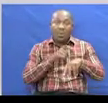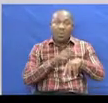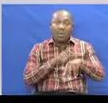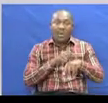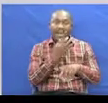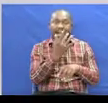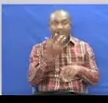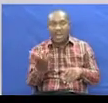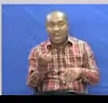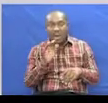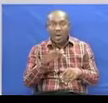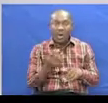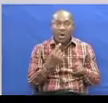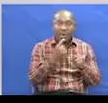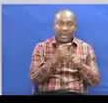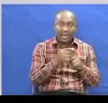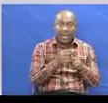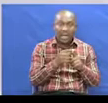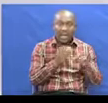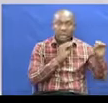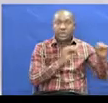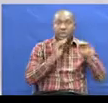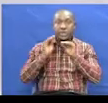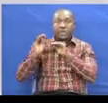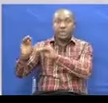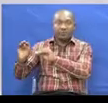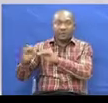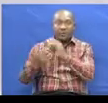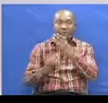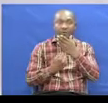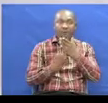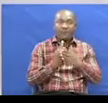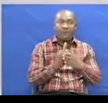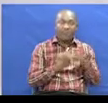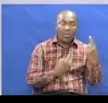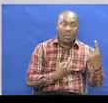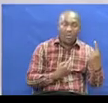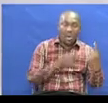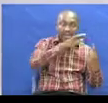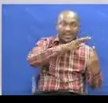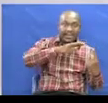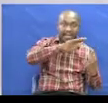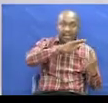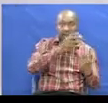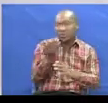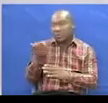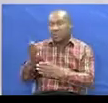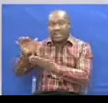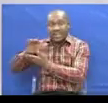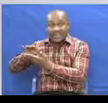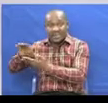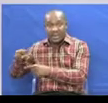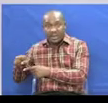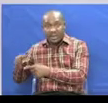number or a letter is shifting to another side of an equation, of an equal sign, the sign